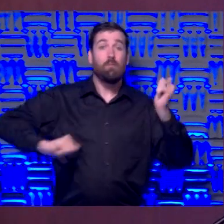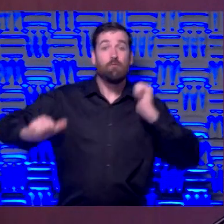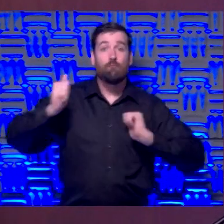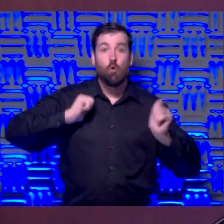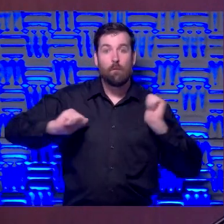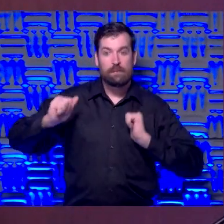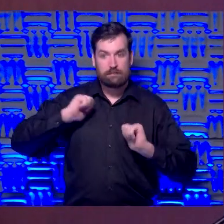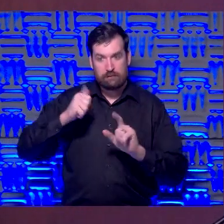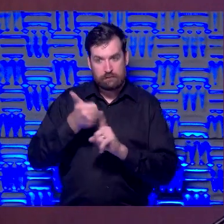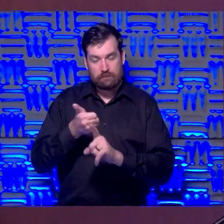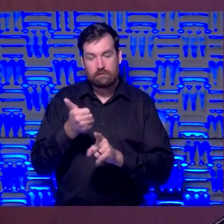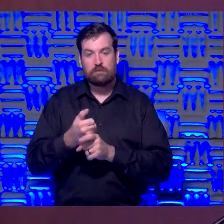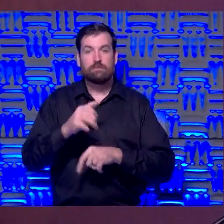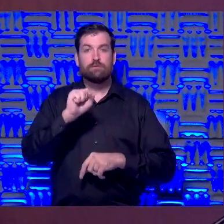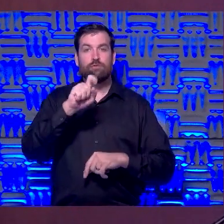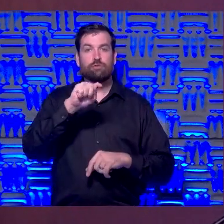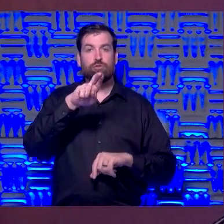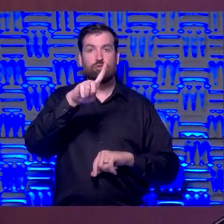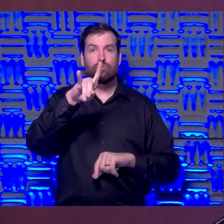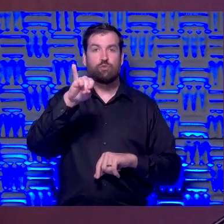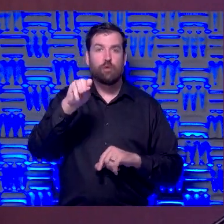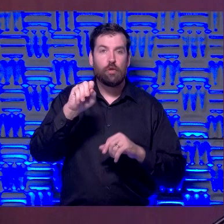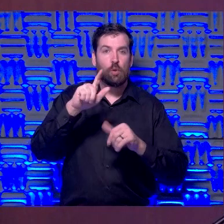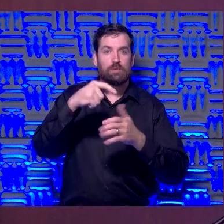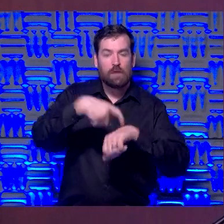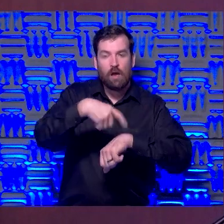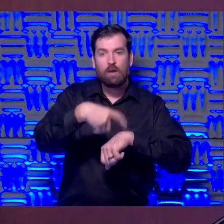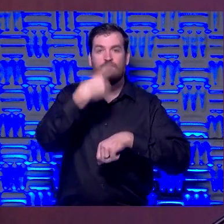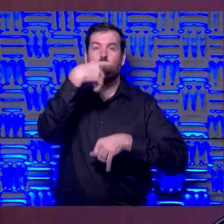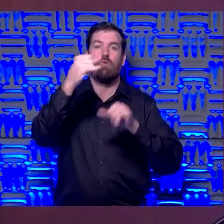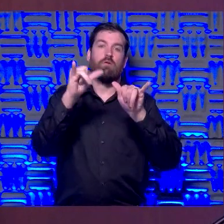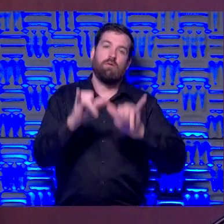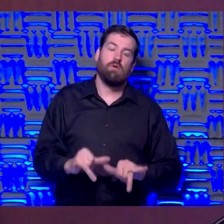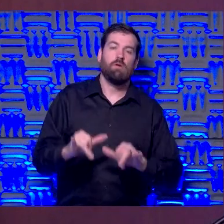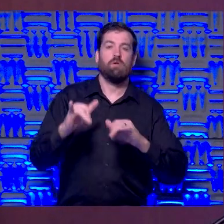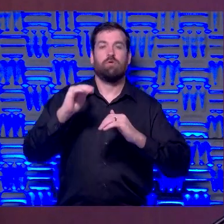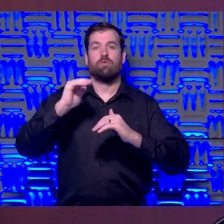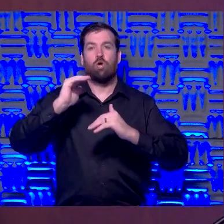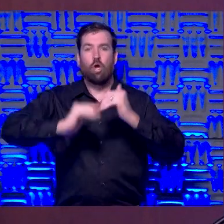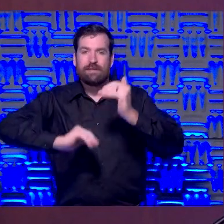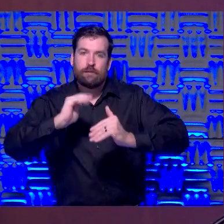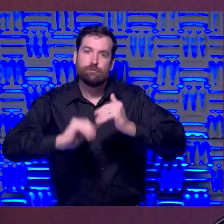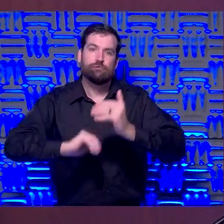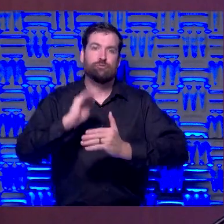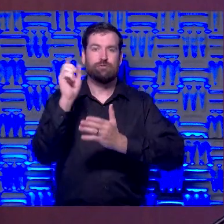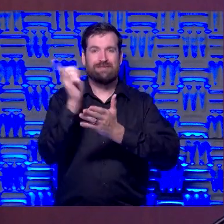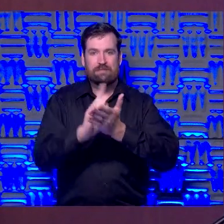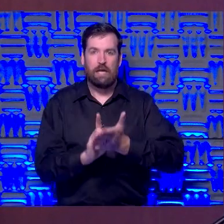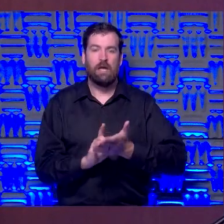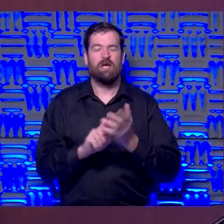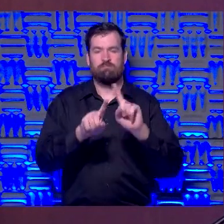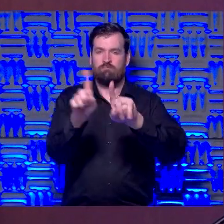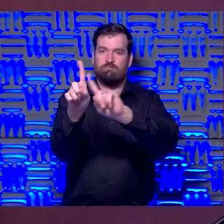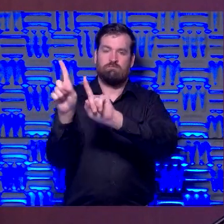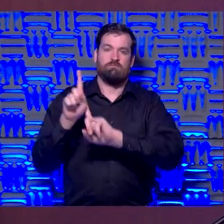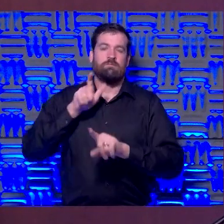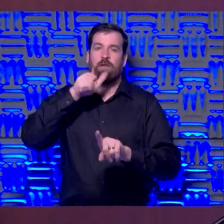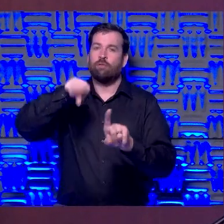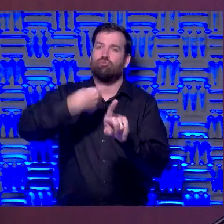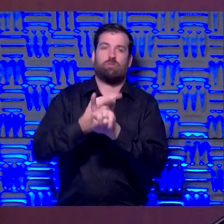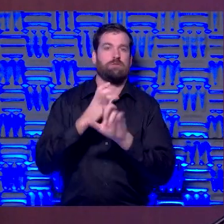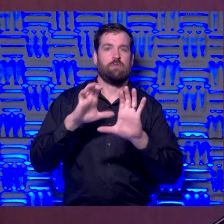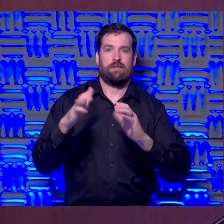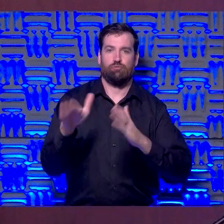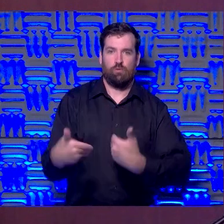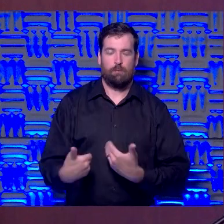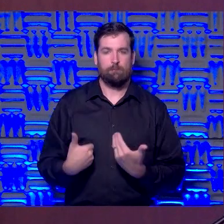their studio time if you're in design or architecture. I mean, there's so many elements of their education that are far beyond what you can